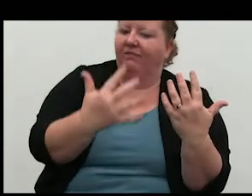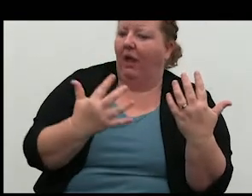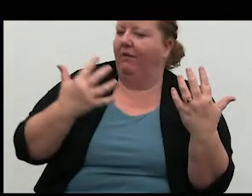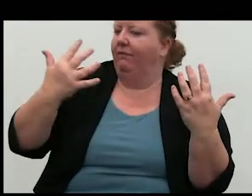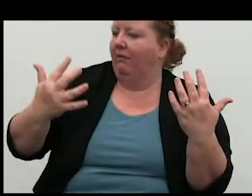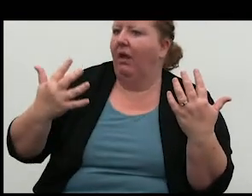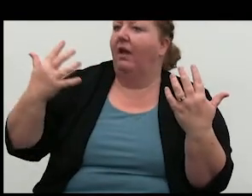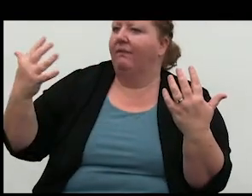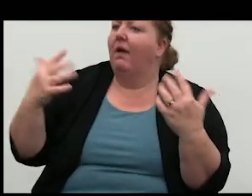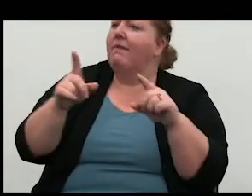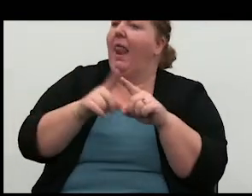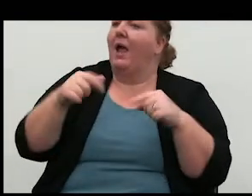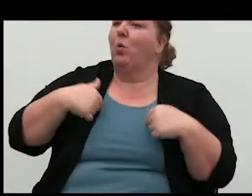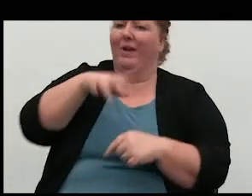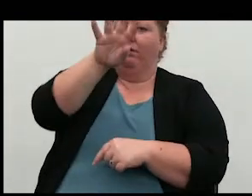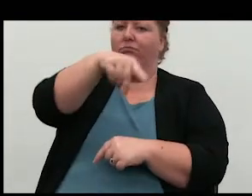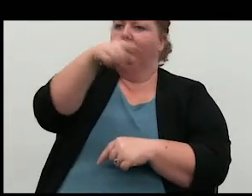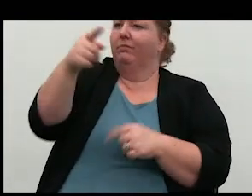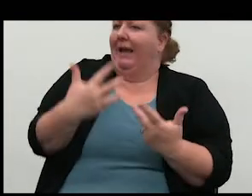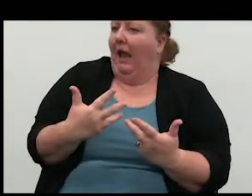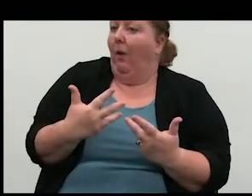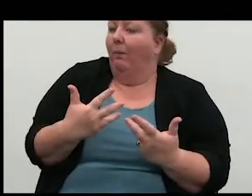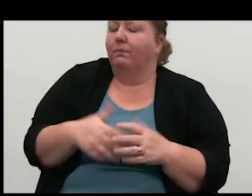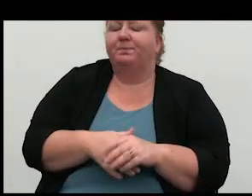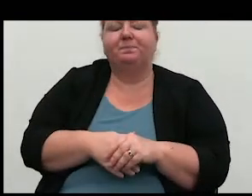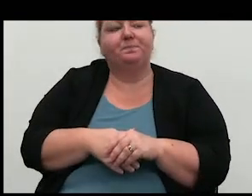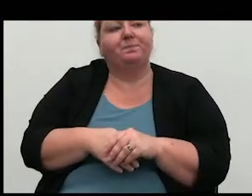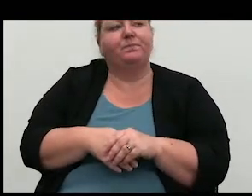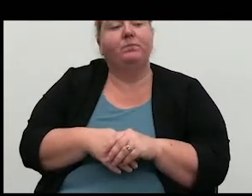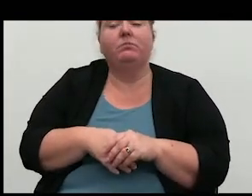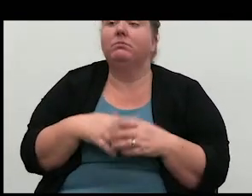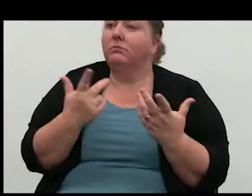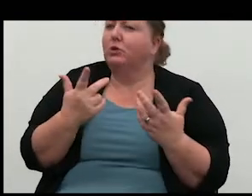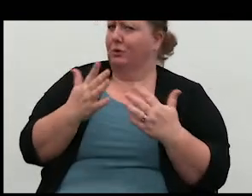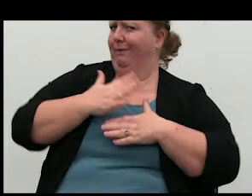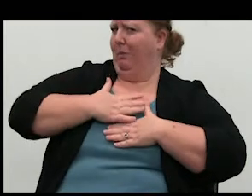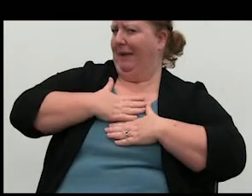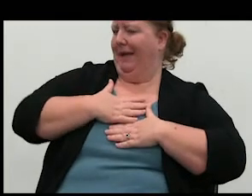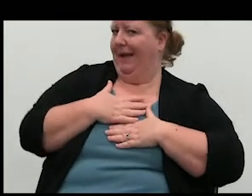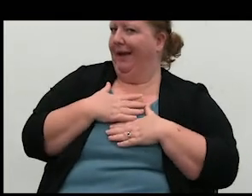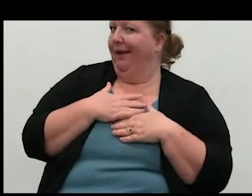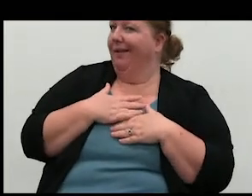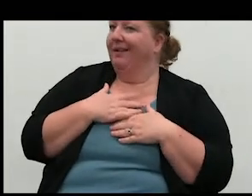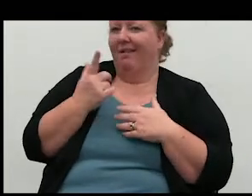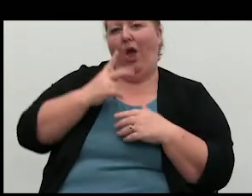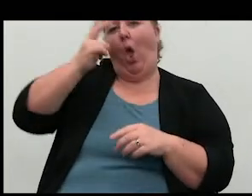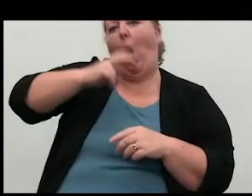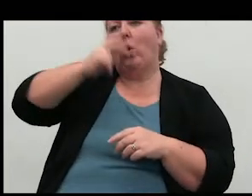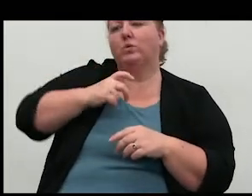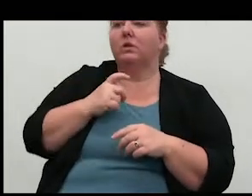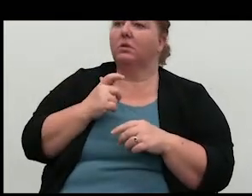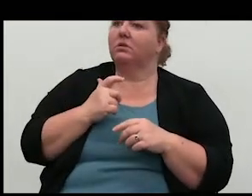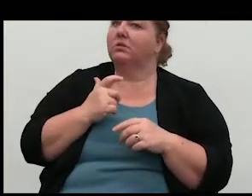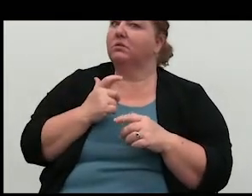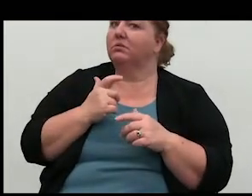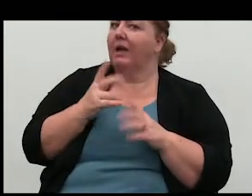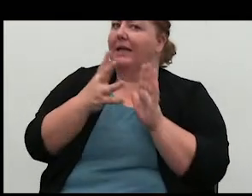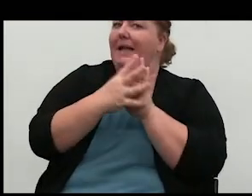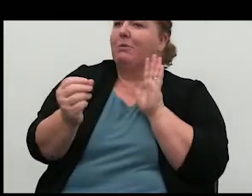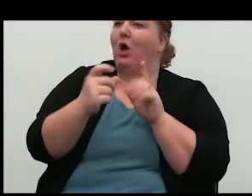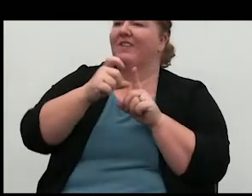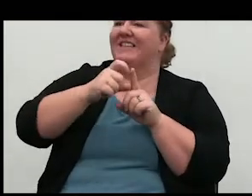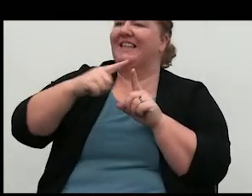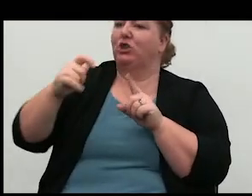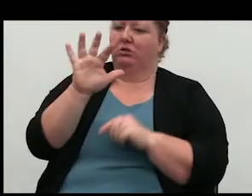would tally something today. And so that makes it, for me, the oldest existing example of